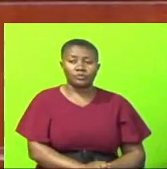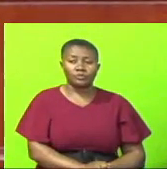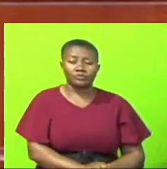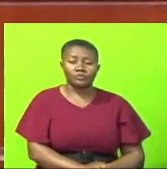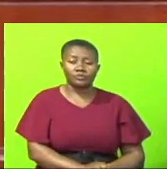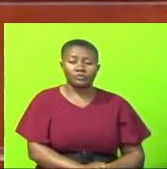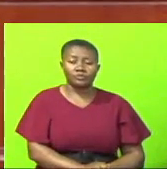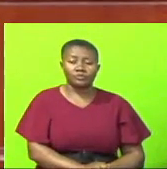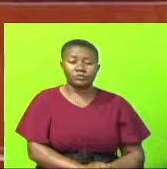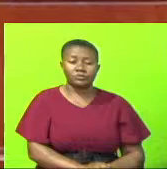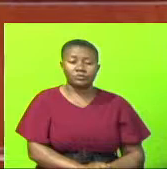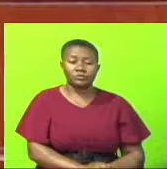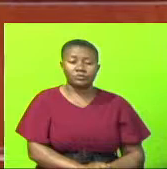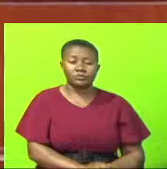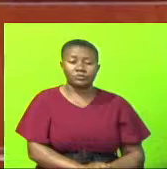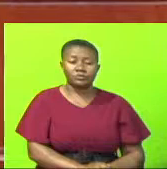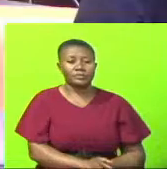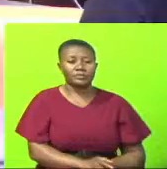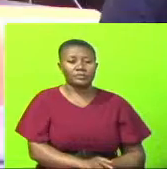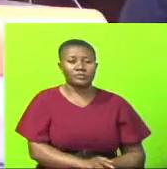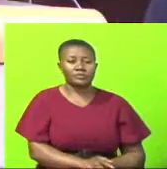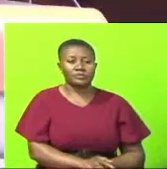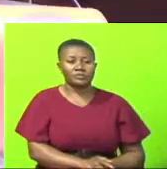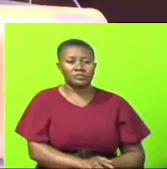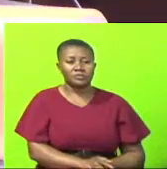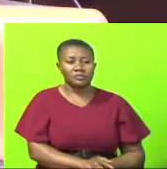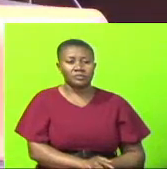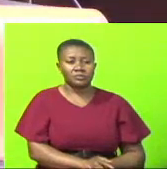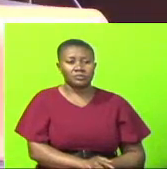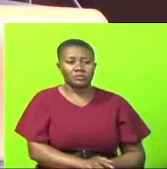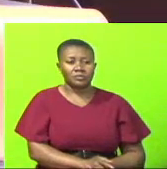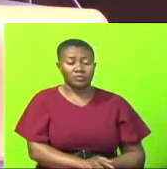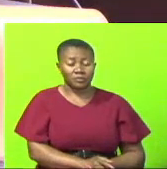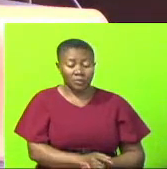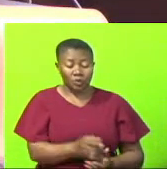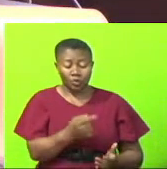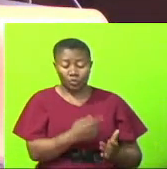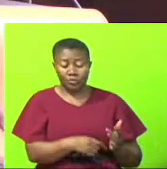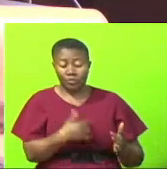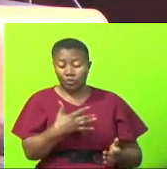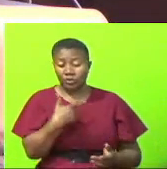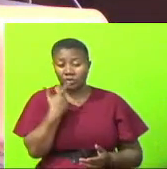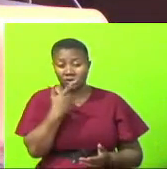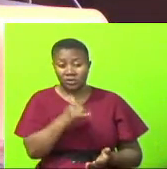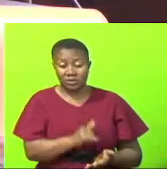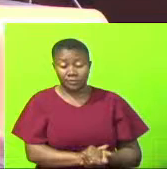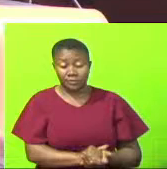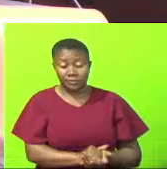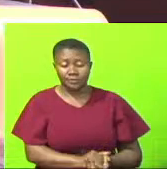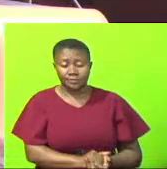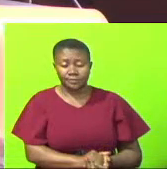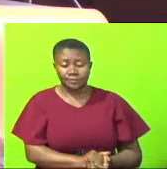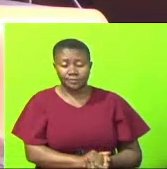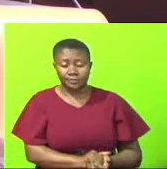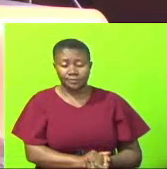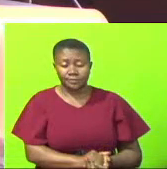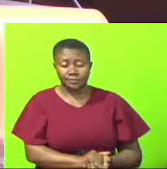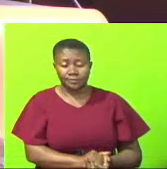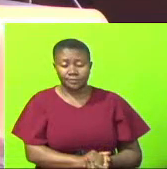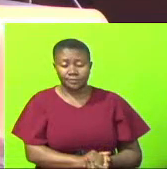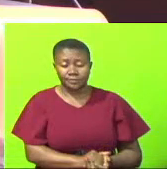Mr. Speaker, where the distinction I want to draw here is that